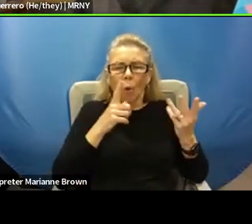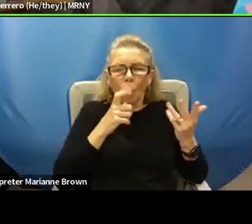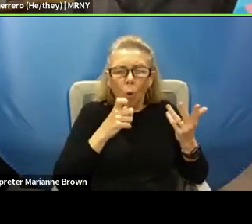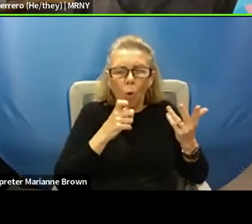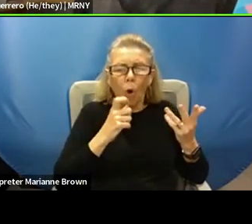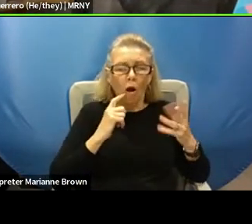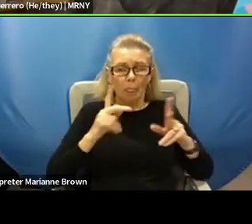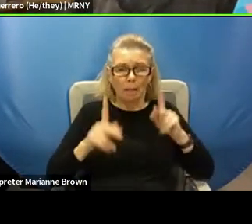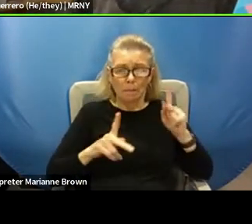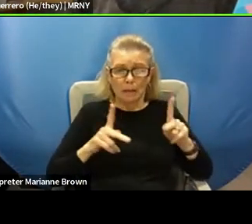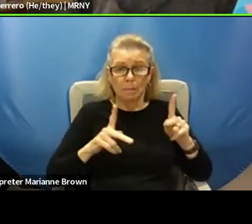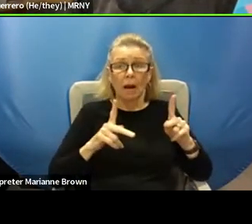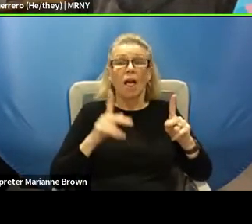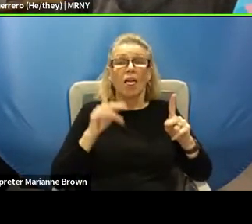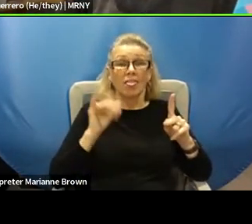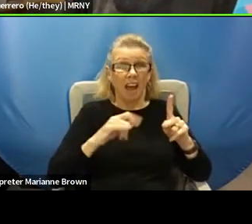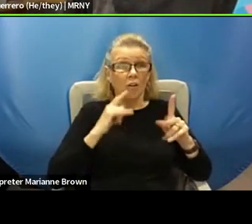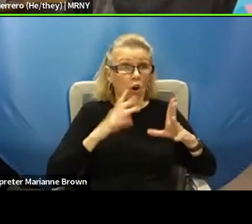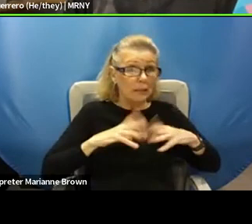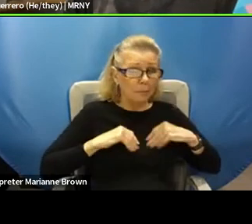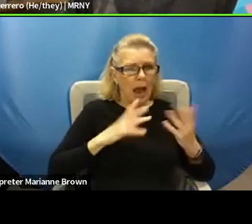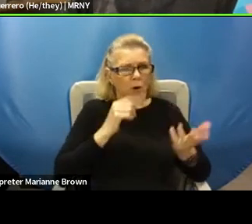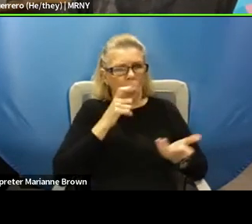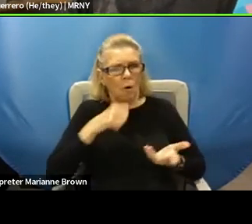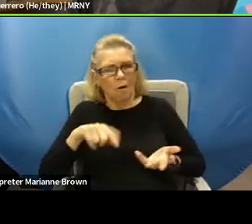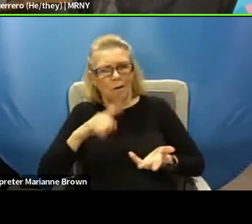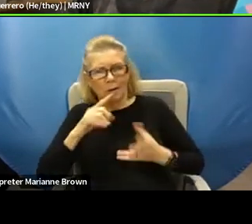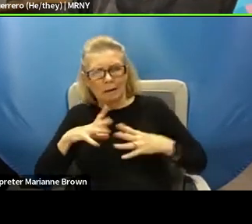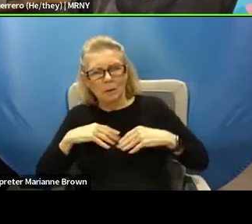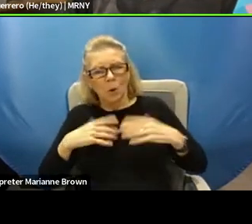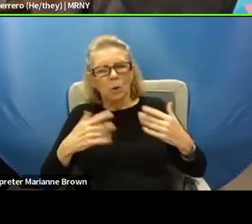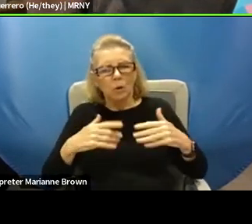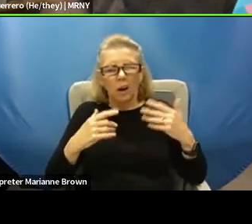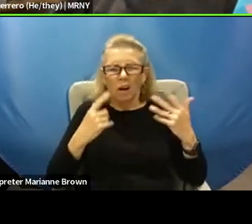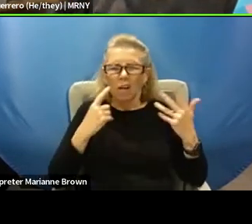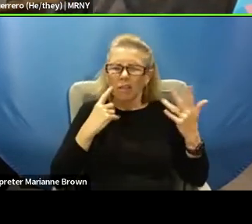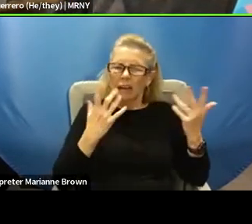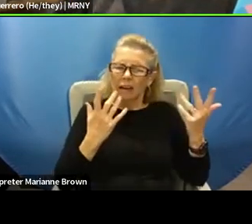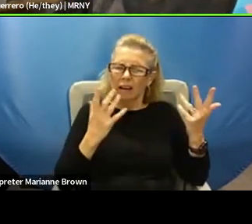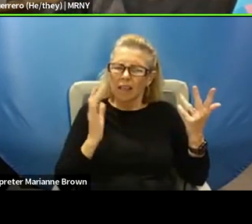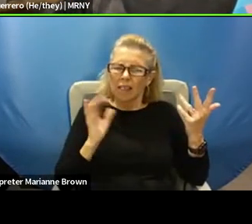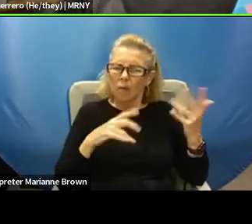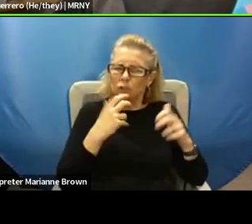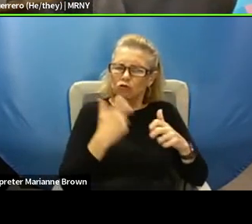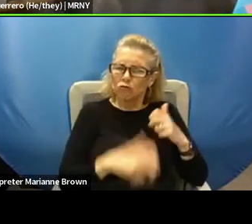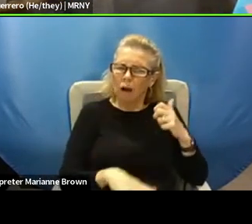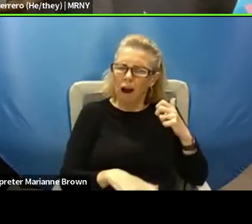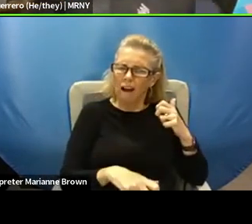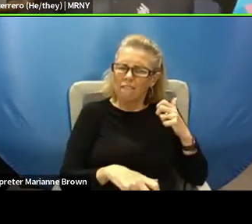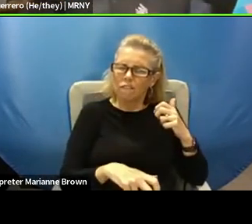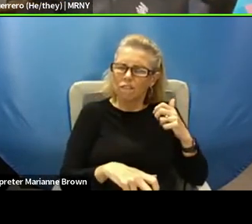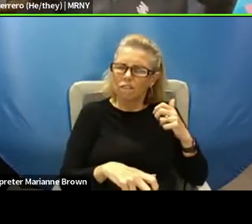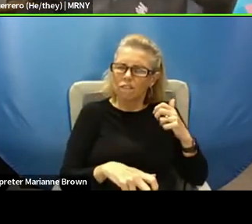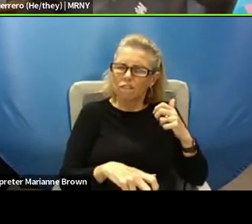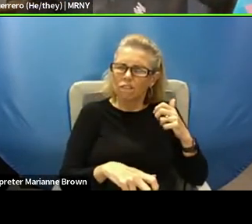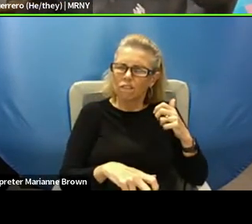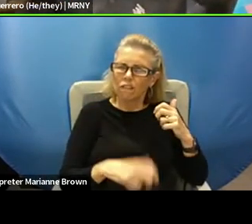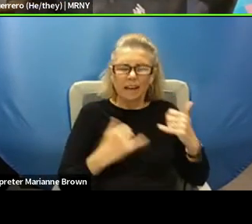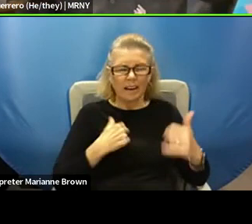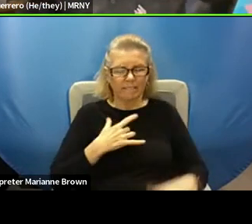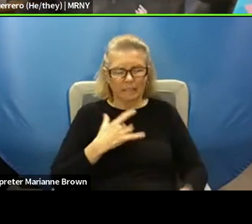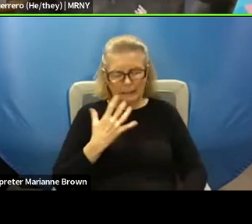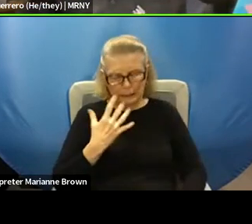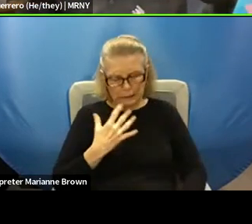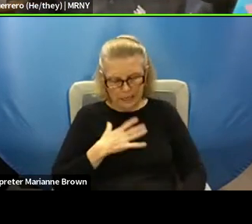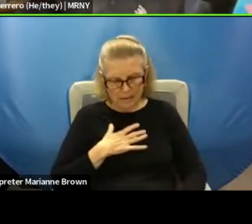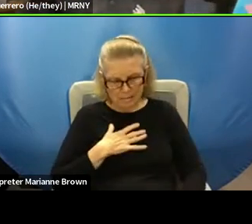and who are they accepting? And I think that was rough. That was hard. I don't know. Now I'm a little sad, but and I'll stop there because then I'm gonna continue